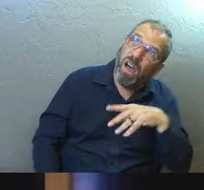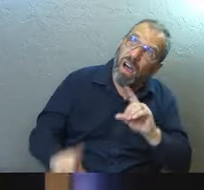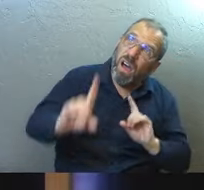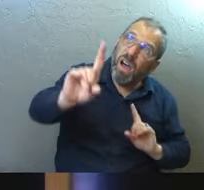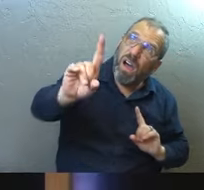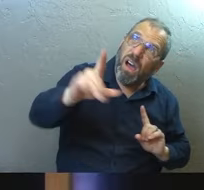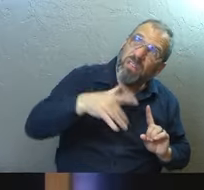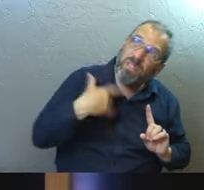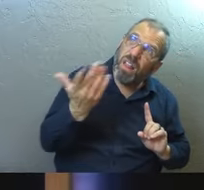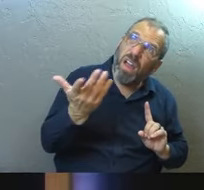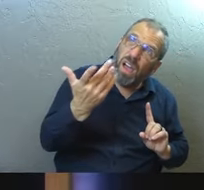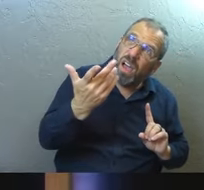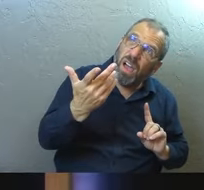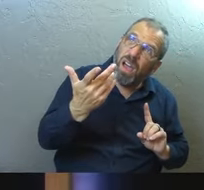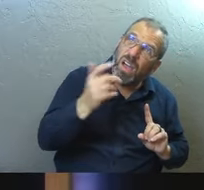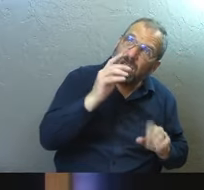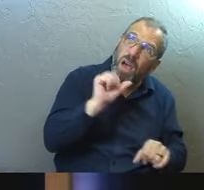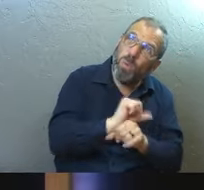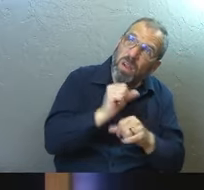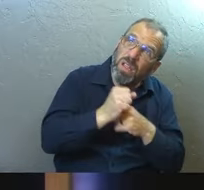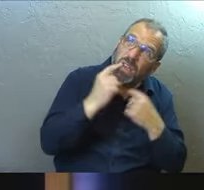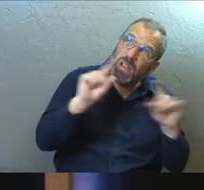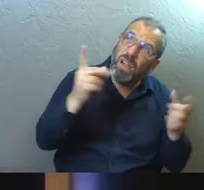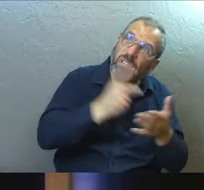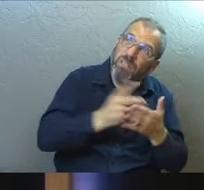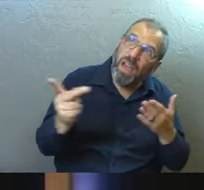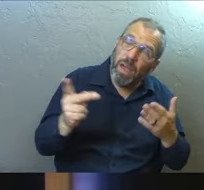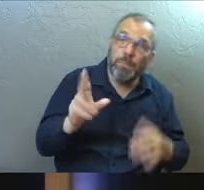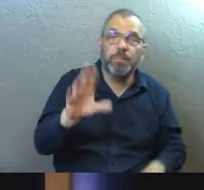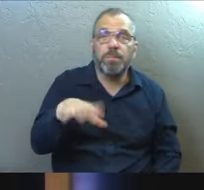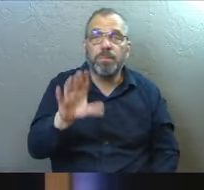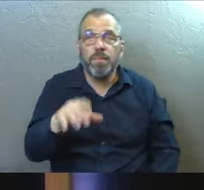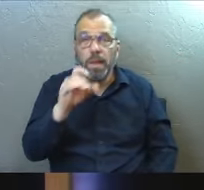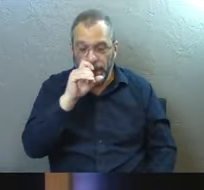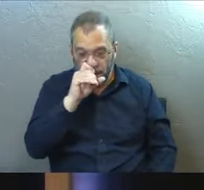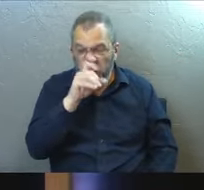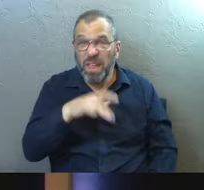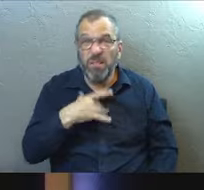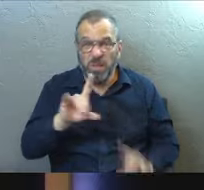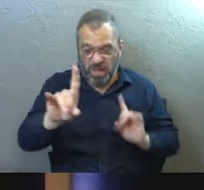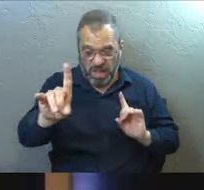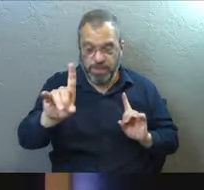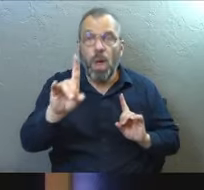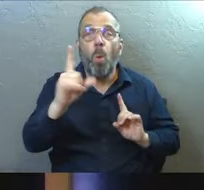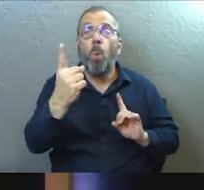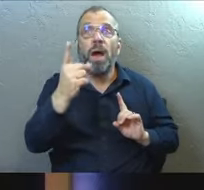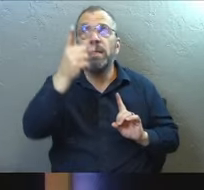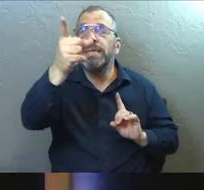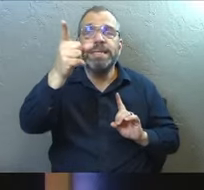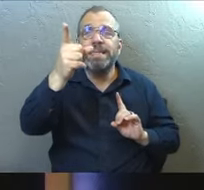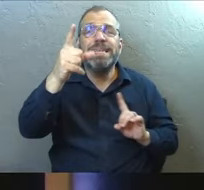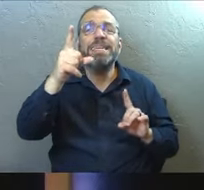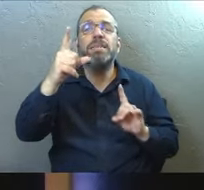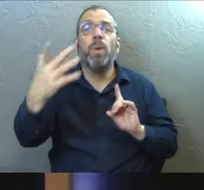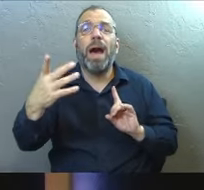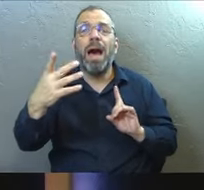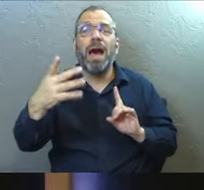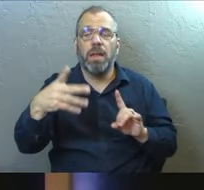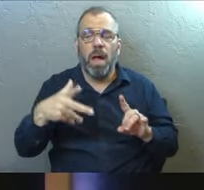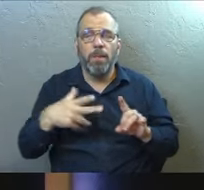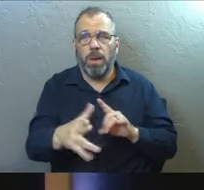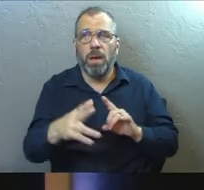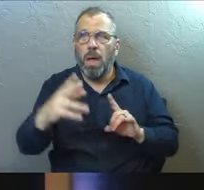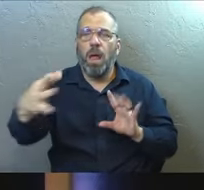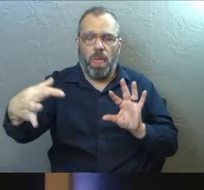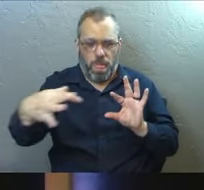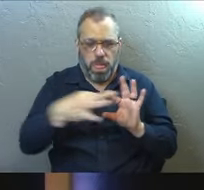away. I feel distant. I feel like things aren't working. And this is what I would say, 2 things. The first thing is God is also in the business of taking branches